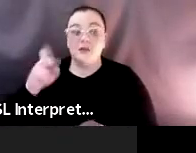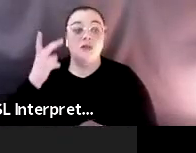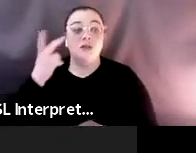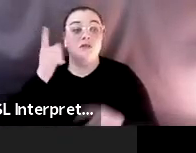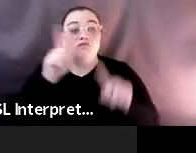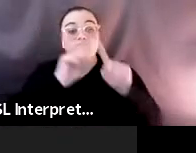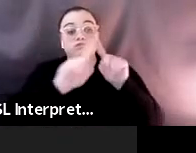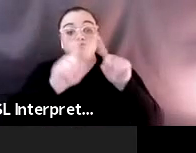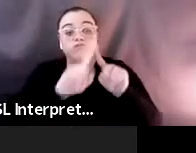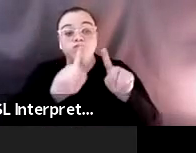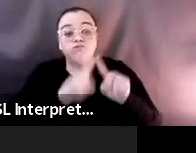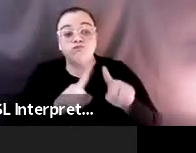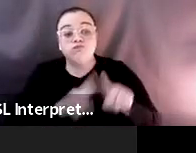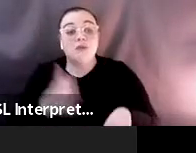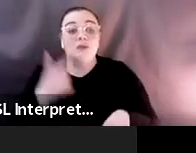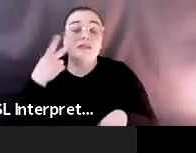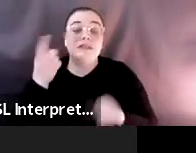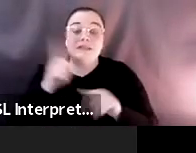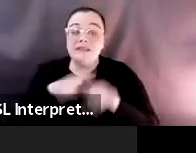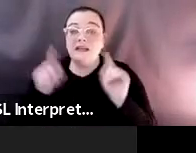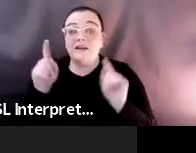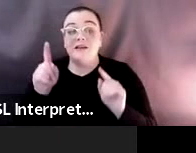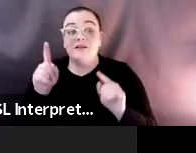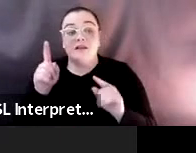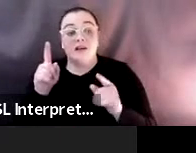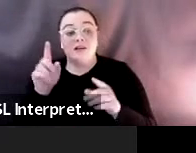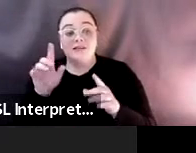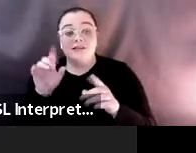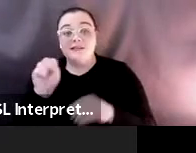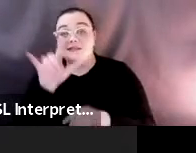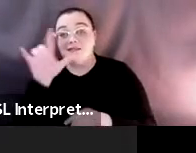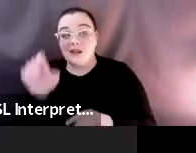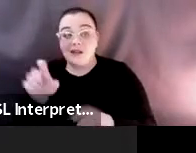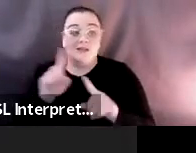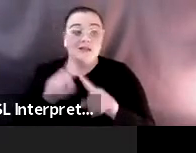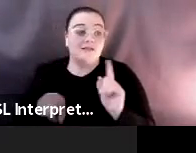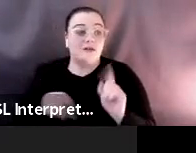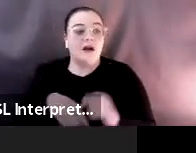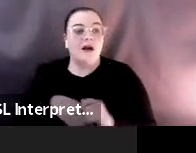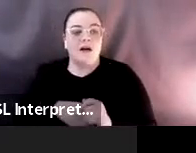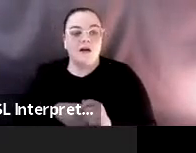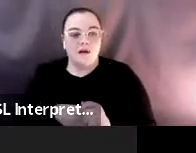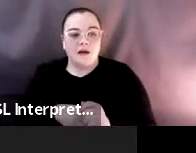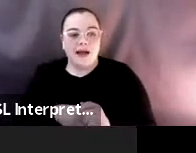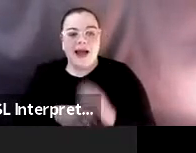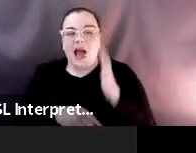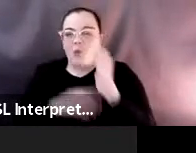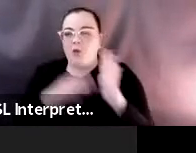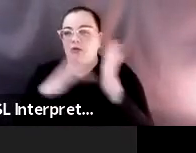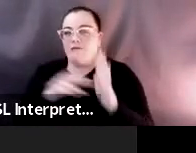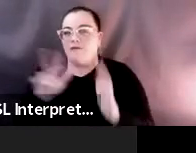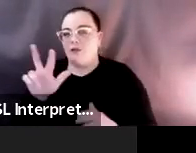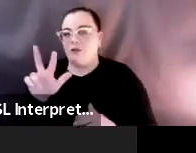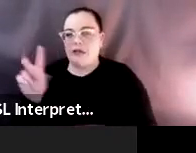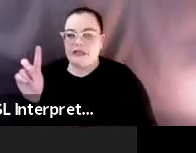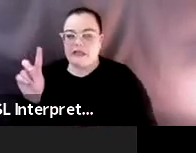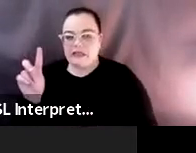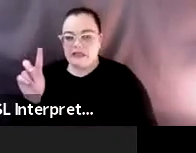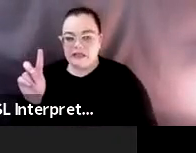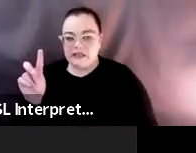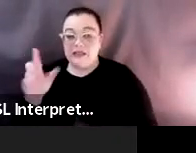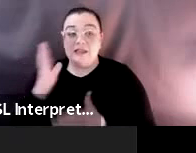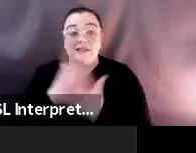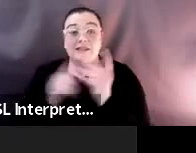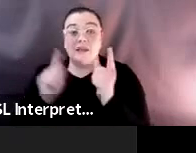that if you skim through, you're going to see a whole bunch of different ones. I'm going to just go to the 3D. So there's ones that